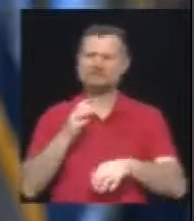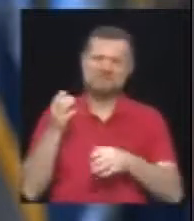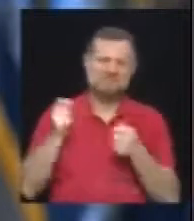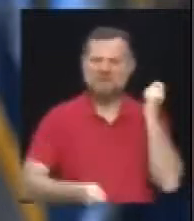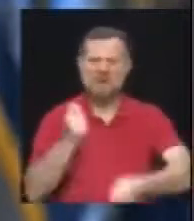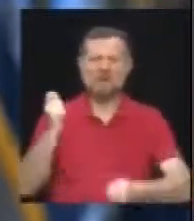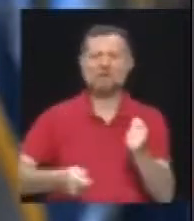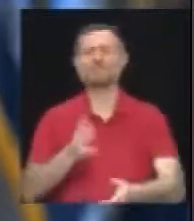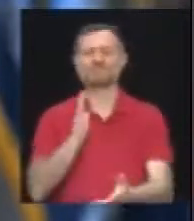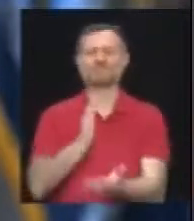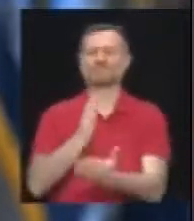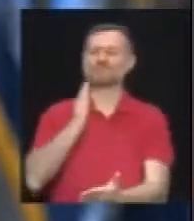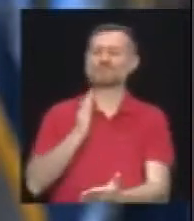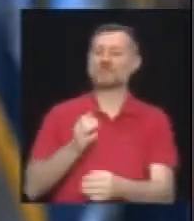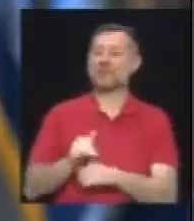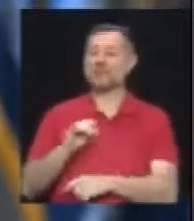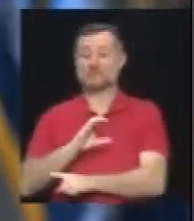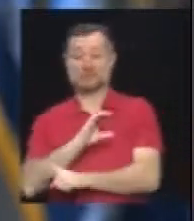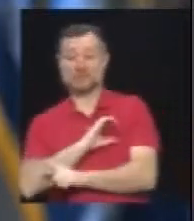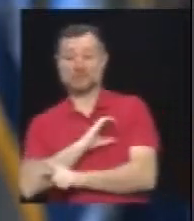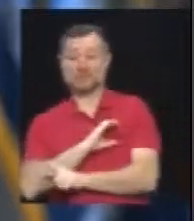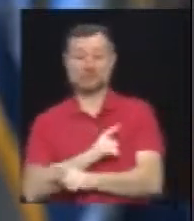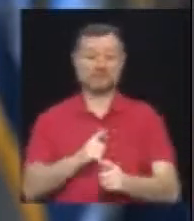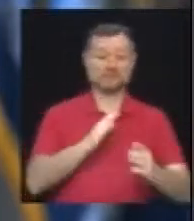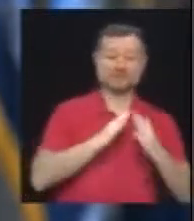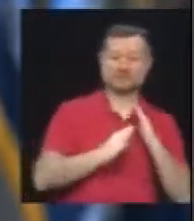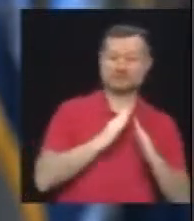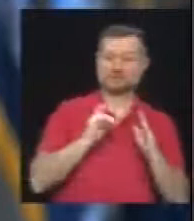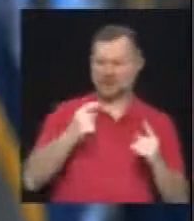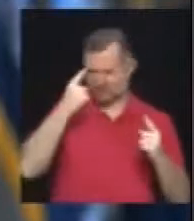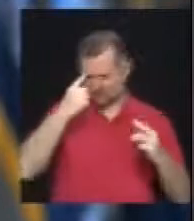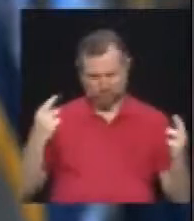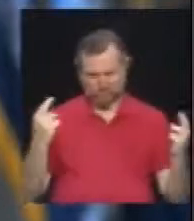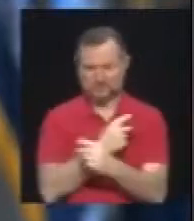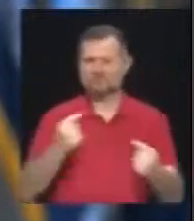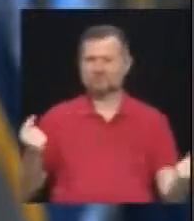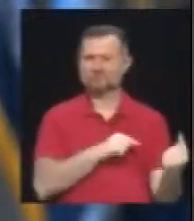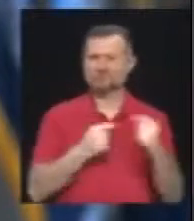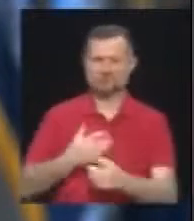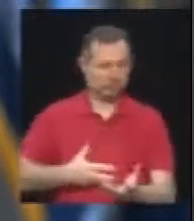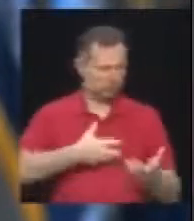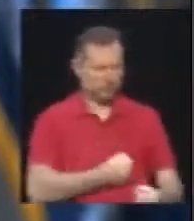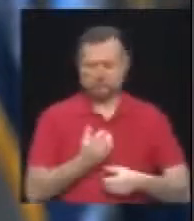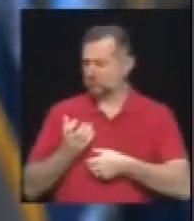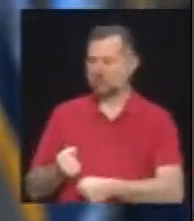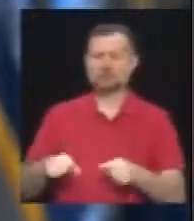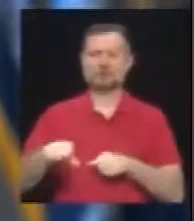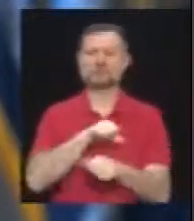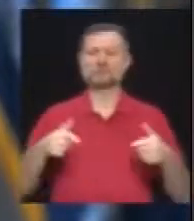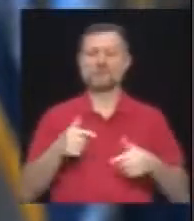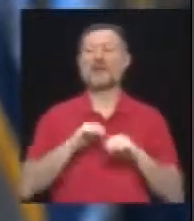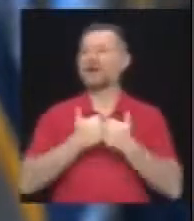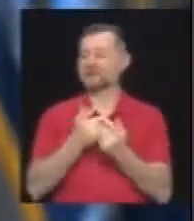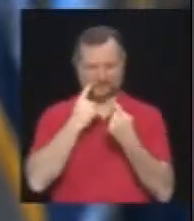back trust and respect between the police and the community they serve. That's the real answer. And that